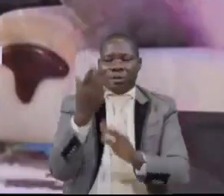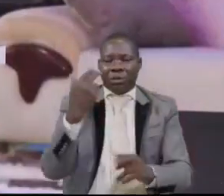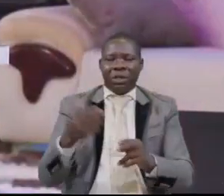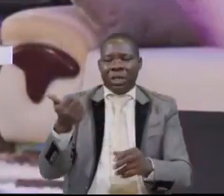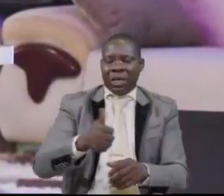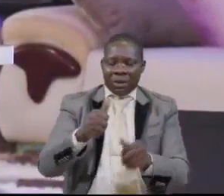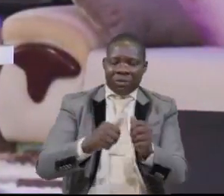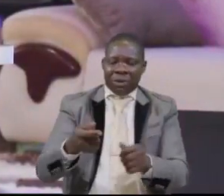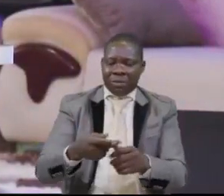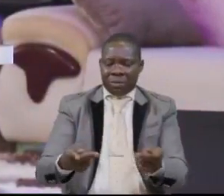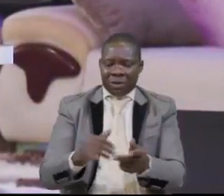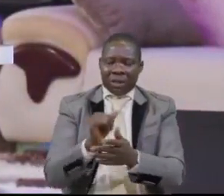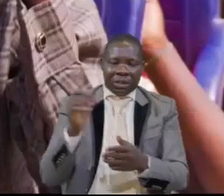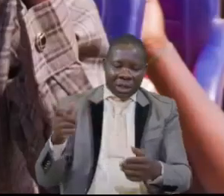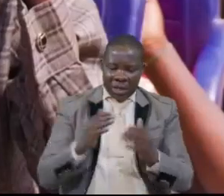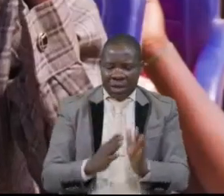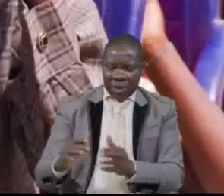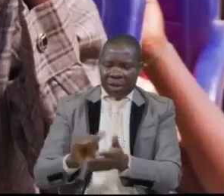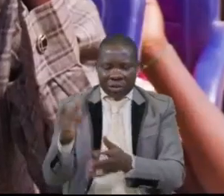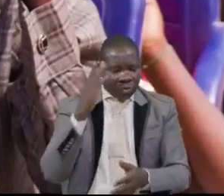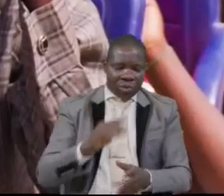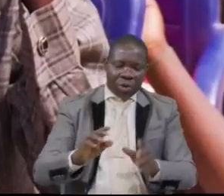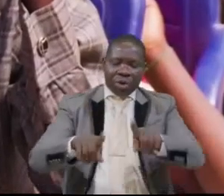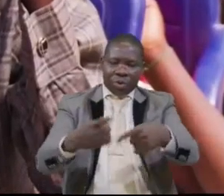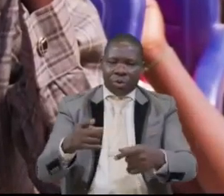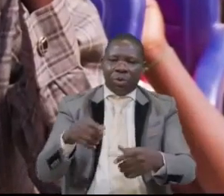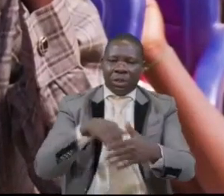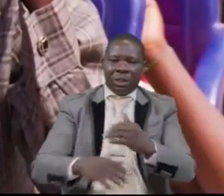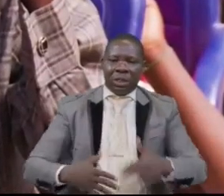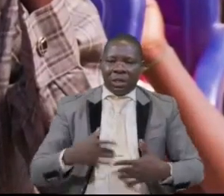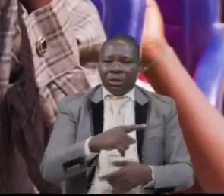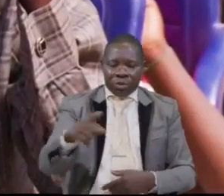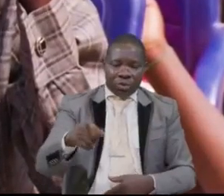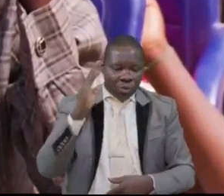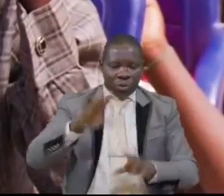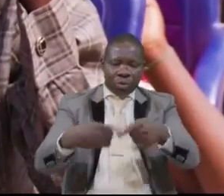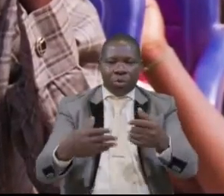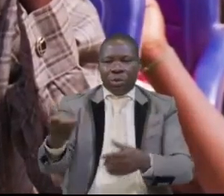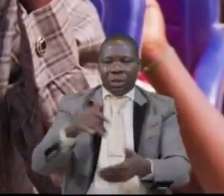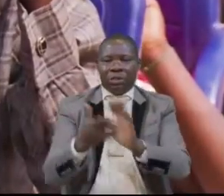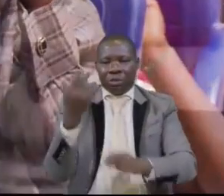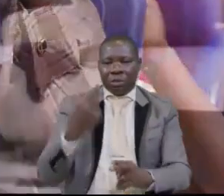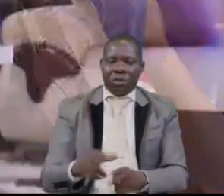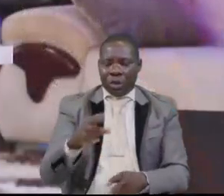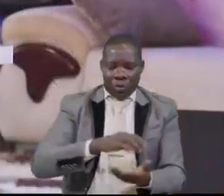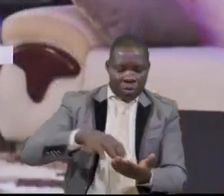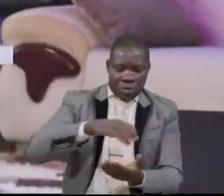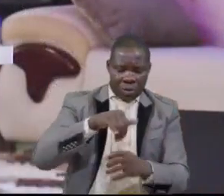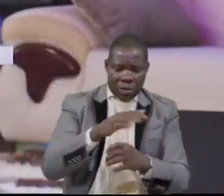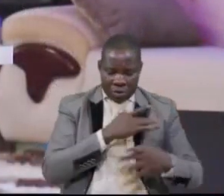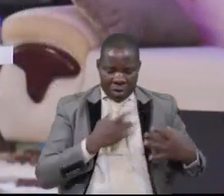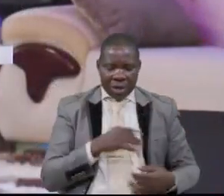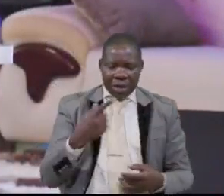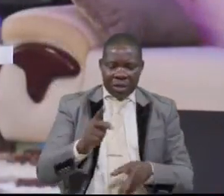life you will get there no confusion in your heart the people that do know their